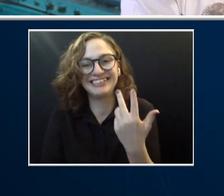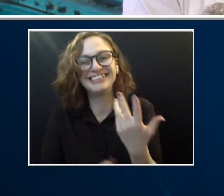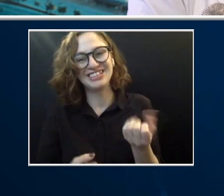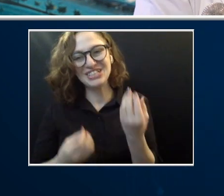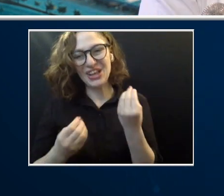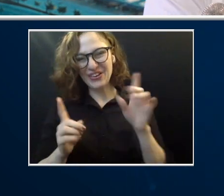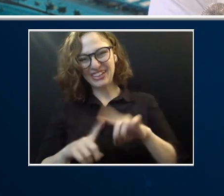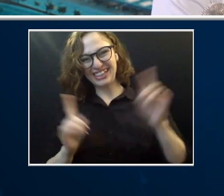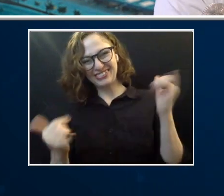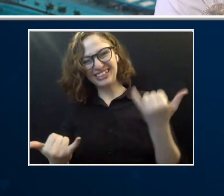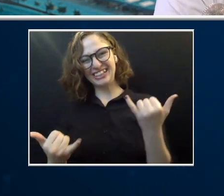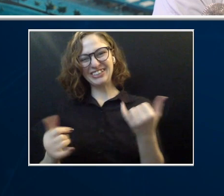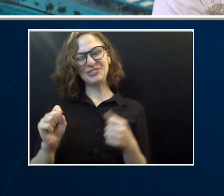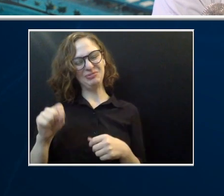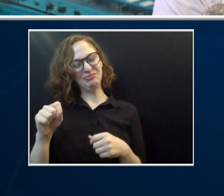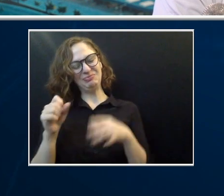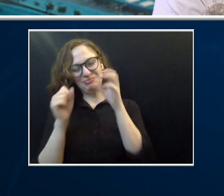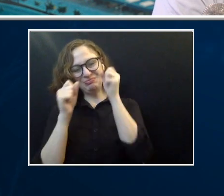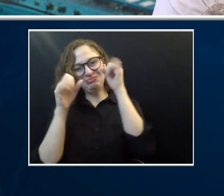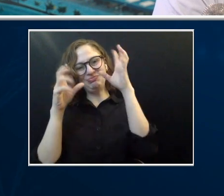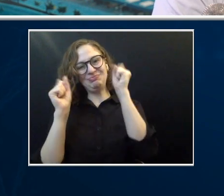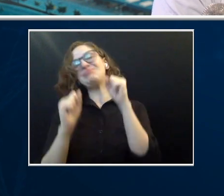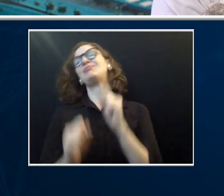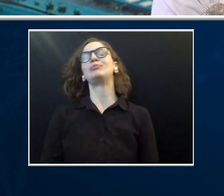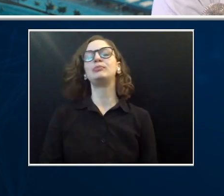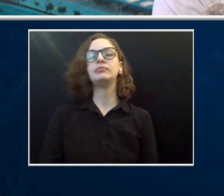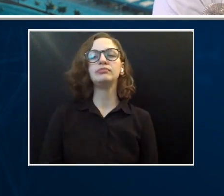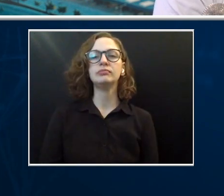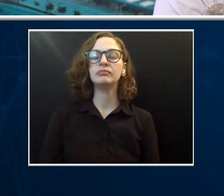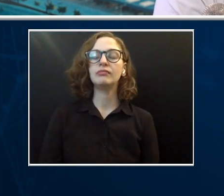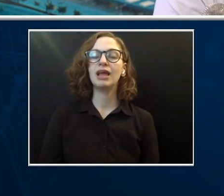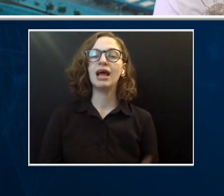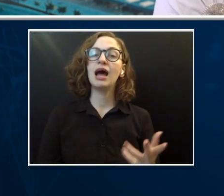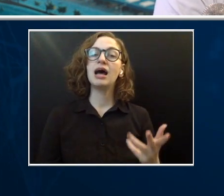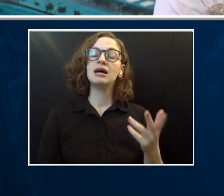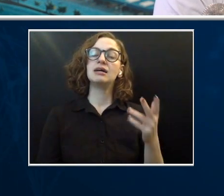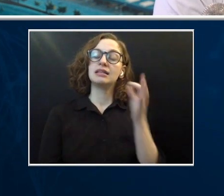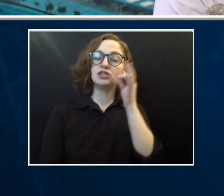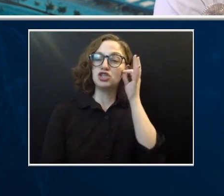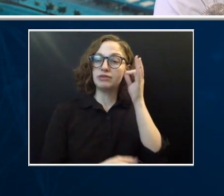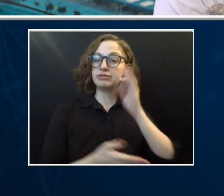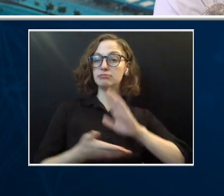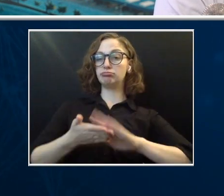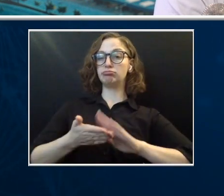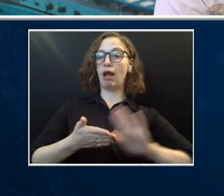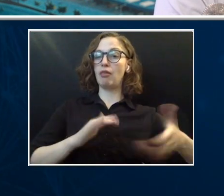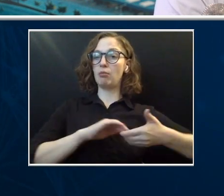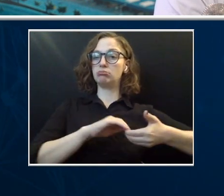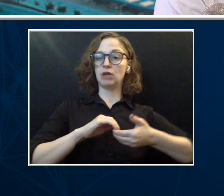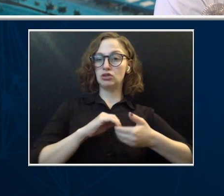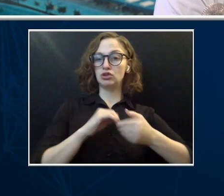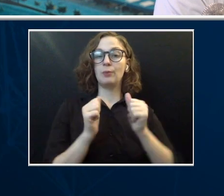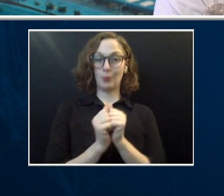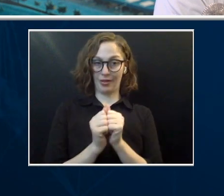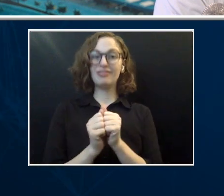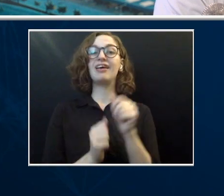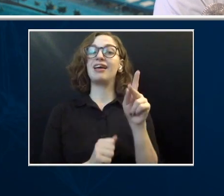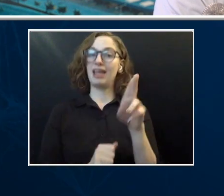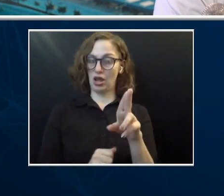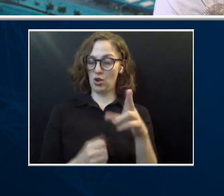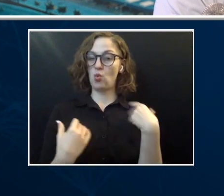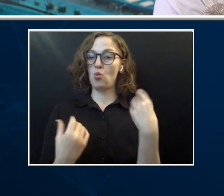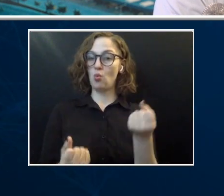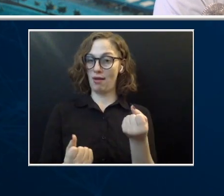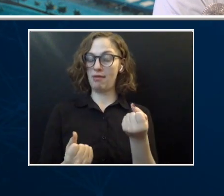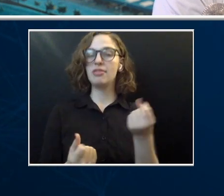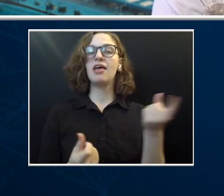incredible. Yeah, it is. Have praised this partnership with the health system, and even say it gives the team an actual competitive advantage. What do you